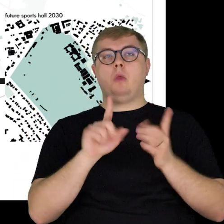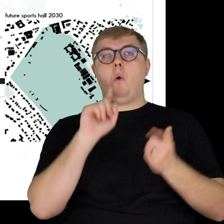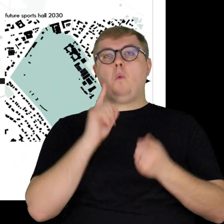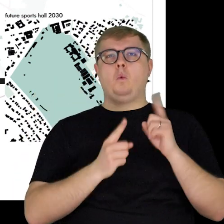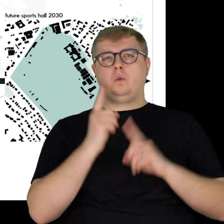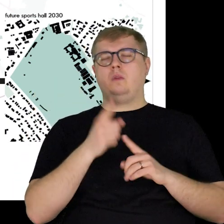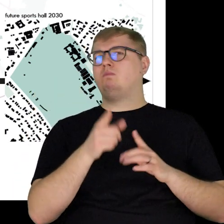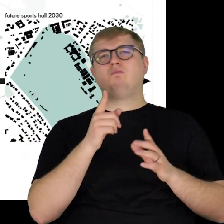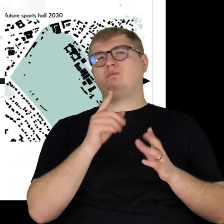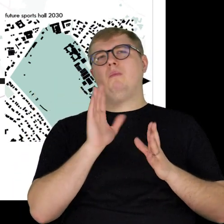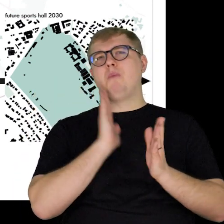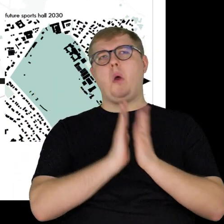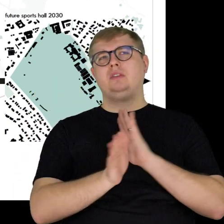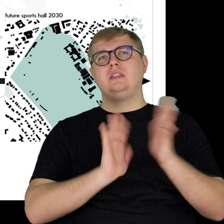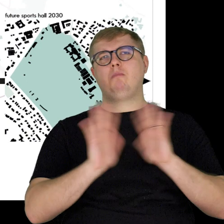of